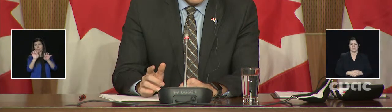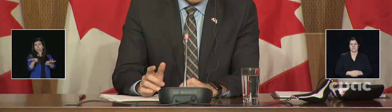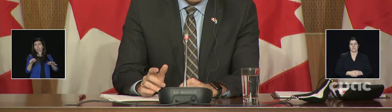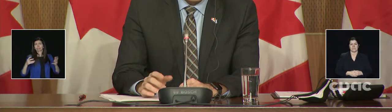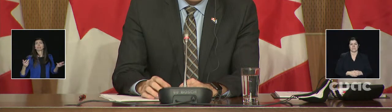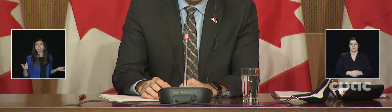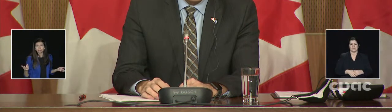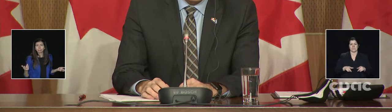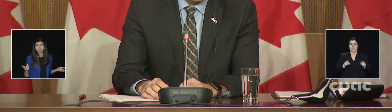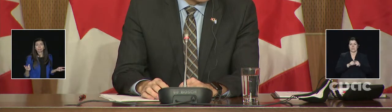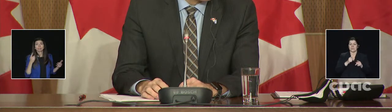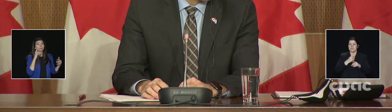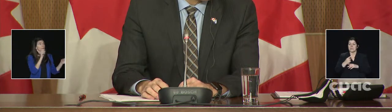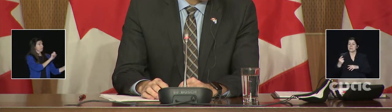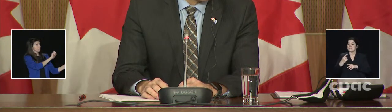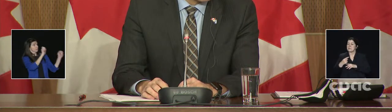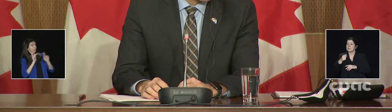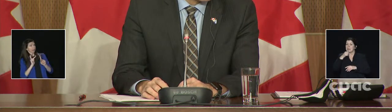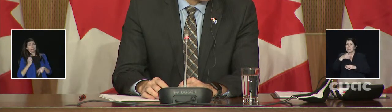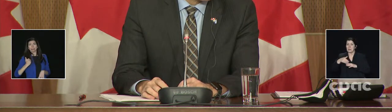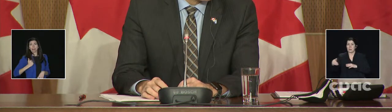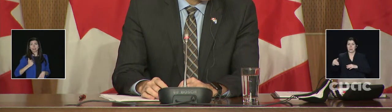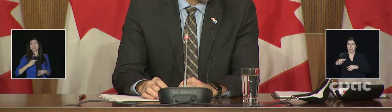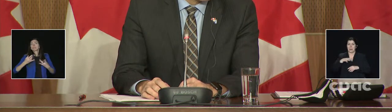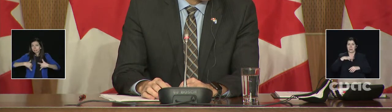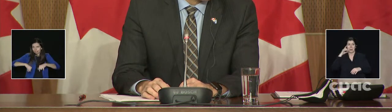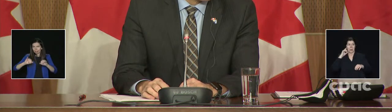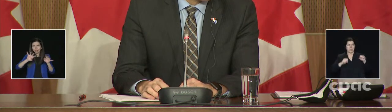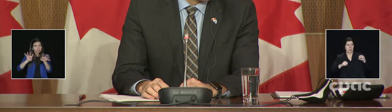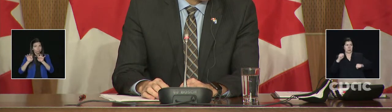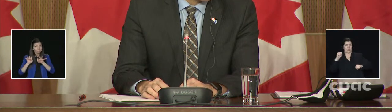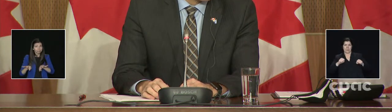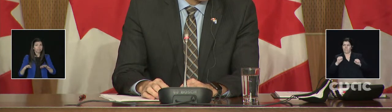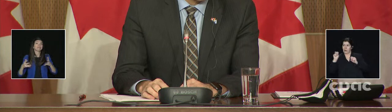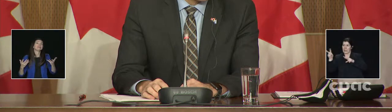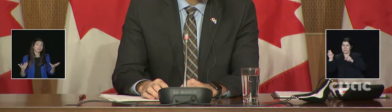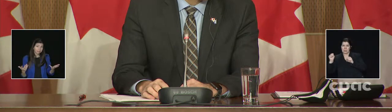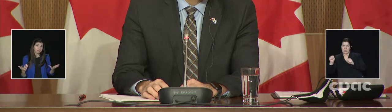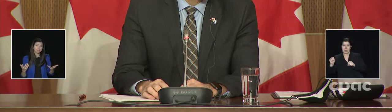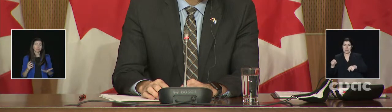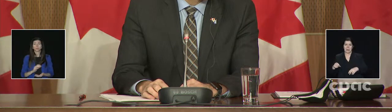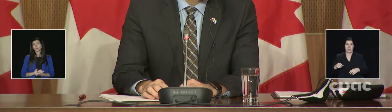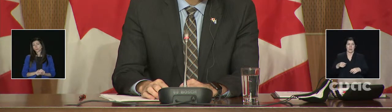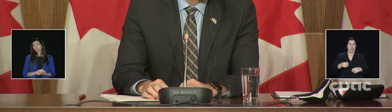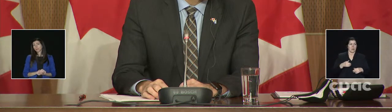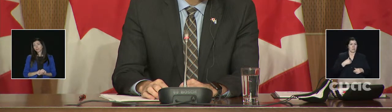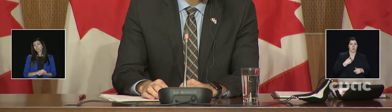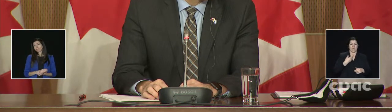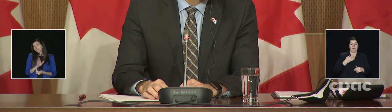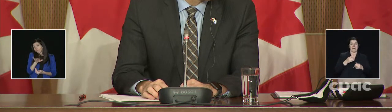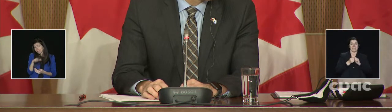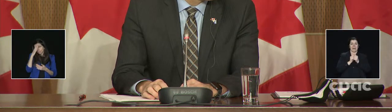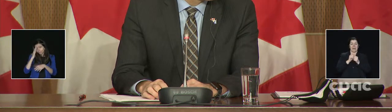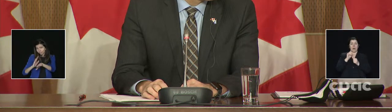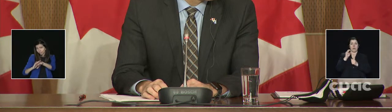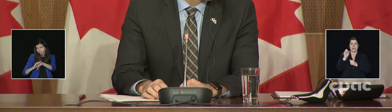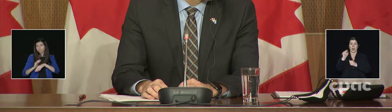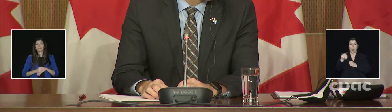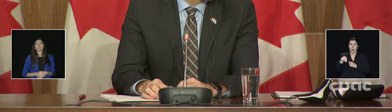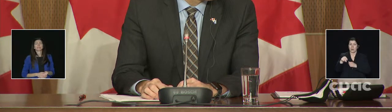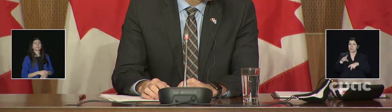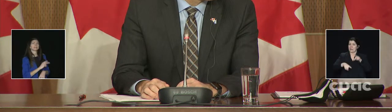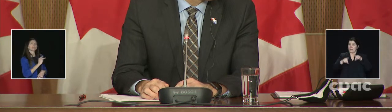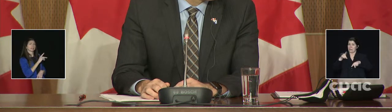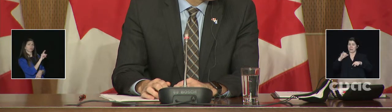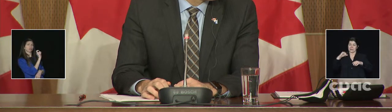the serious increase in the incidence of Omicron that we are seeing abroad. I also want to follow up on the rapid